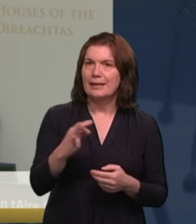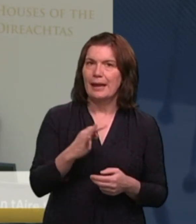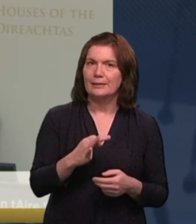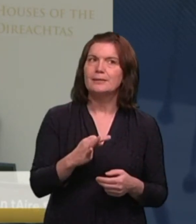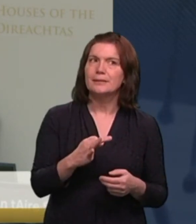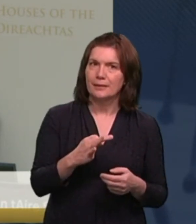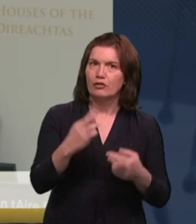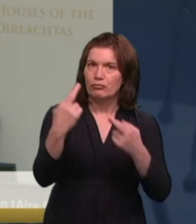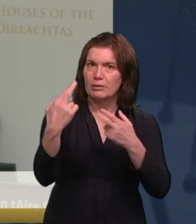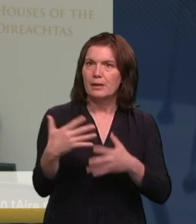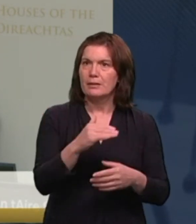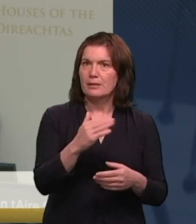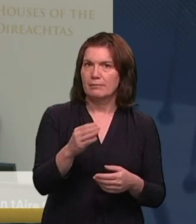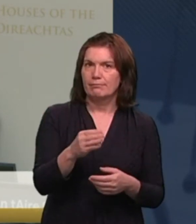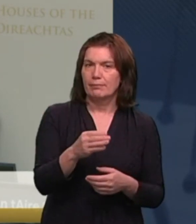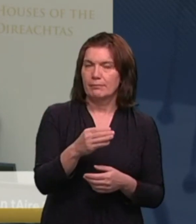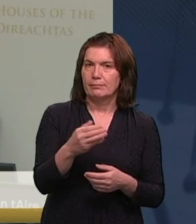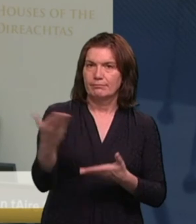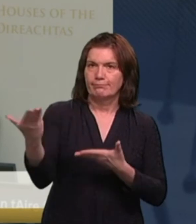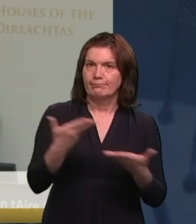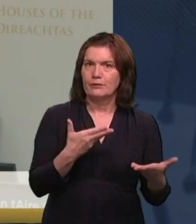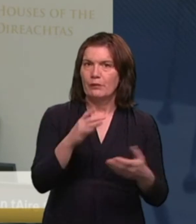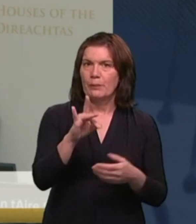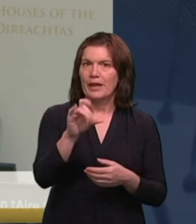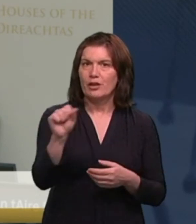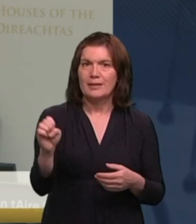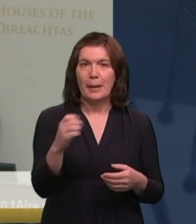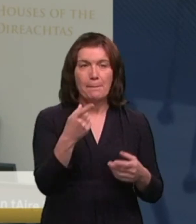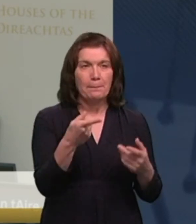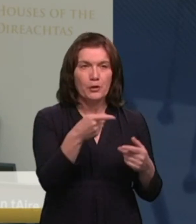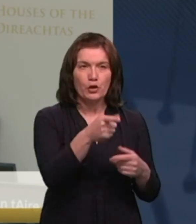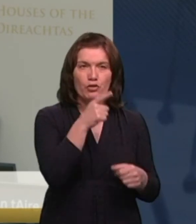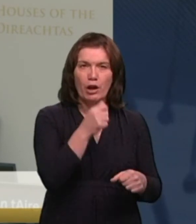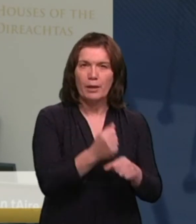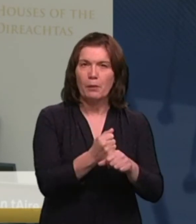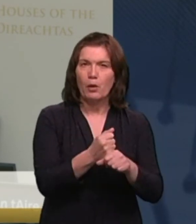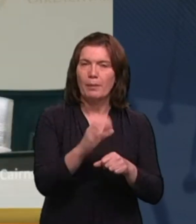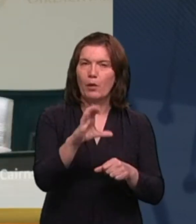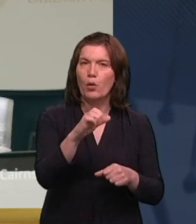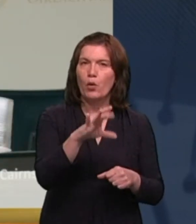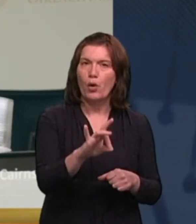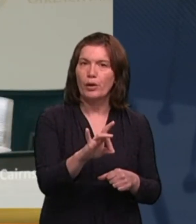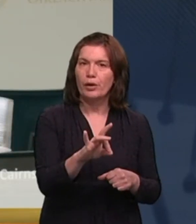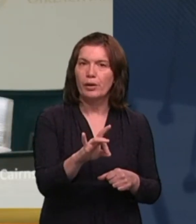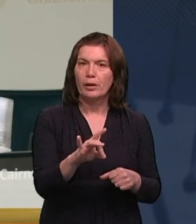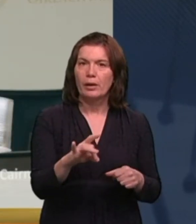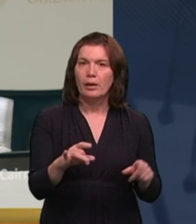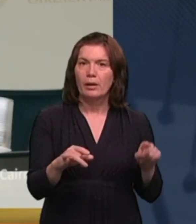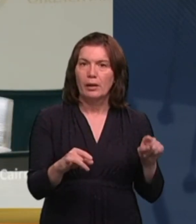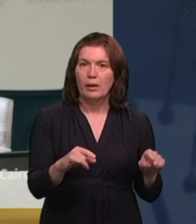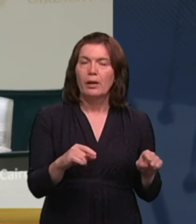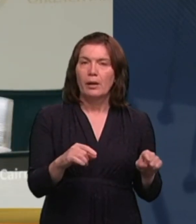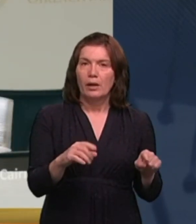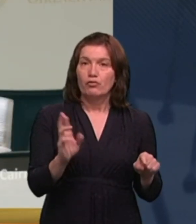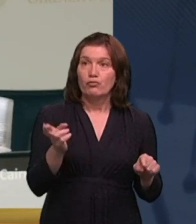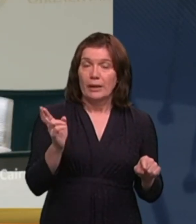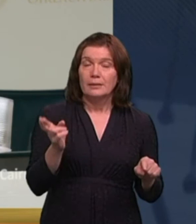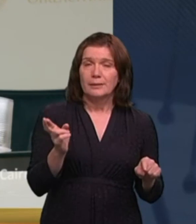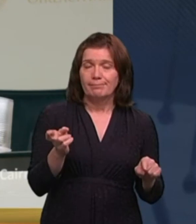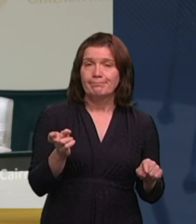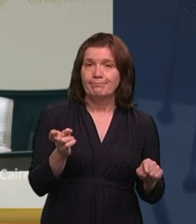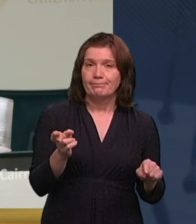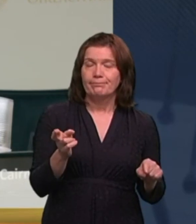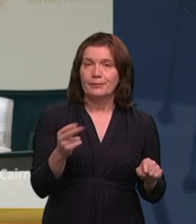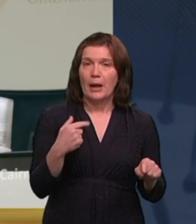families. But certainly you've given an example around Cork, which is possibly more to do with adult services. No, these are for children. Yes, okay. so trying to